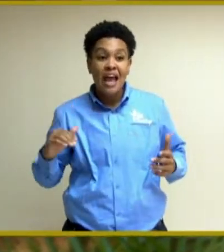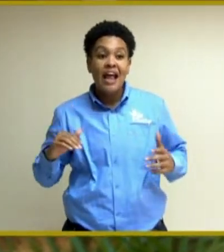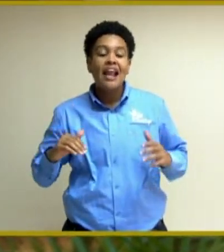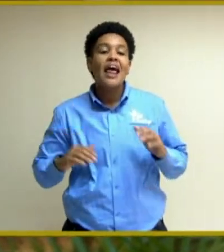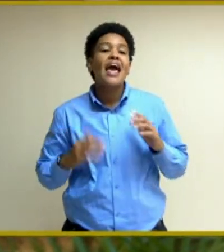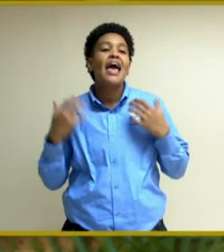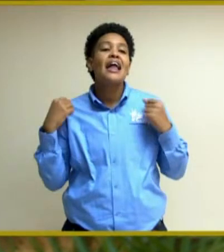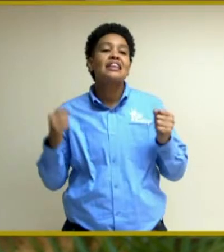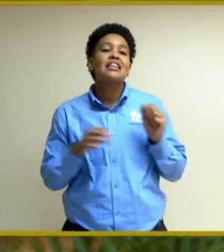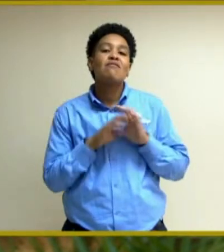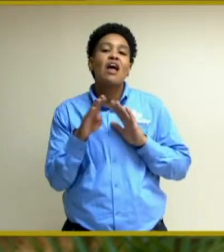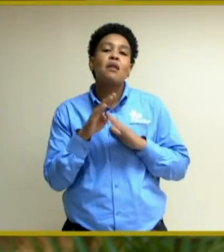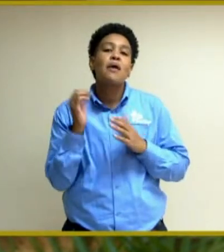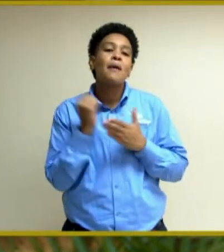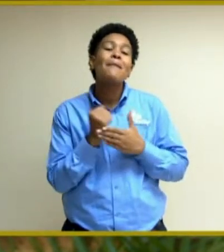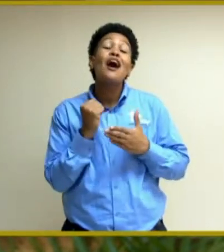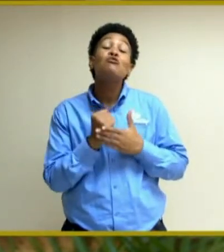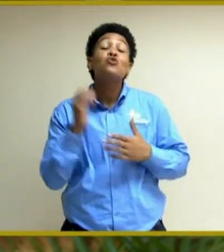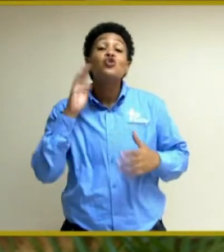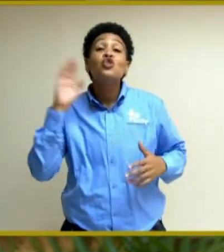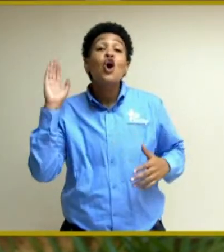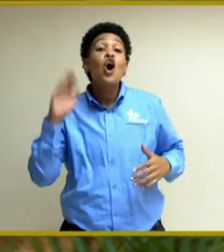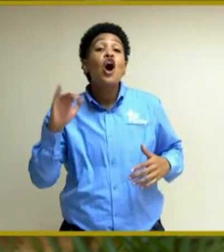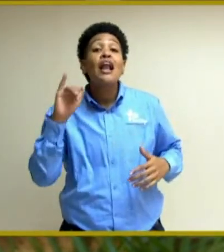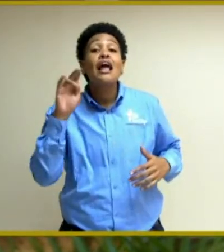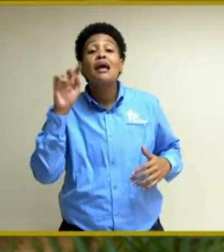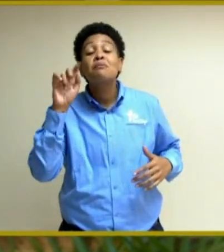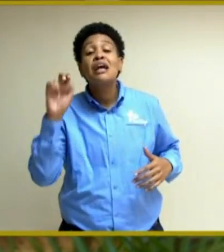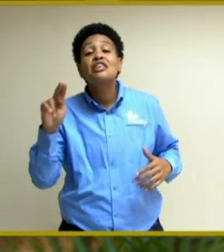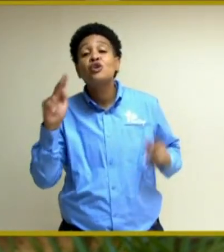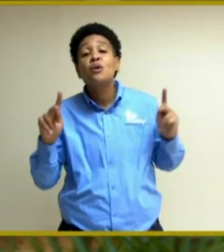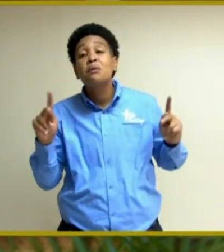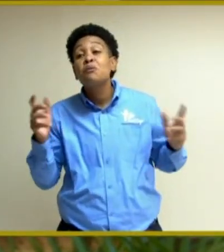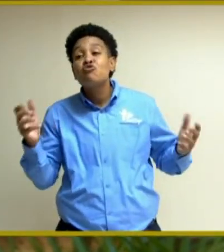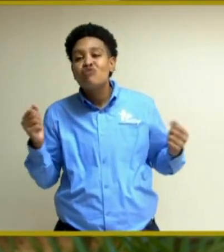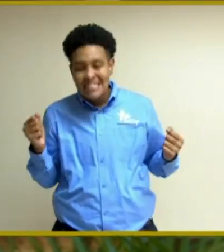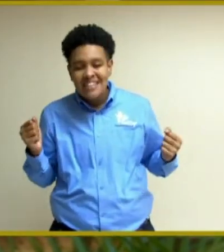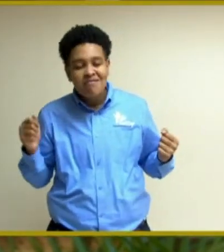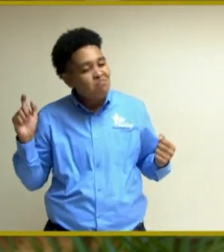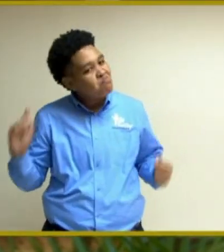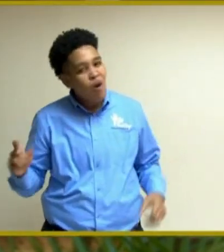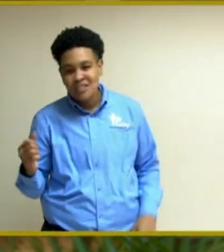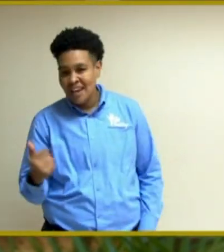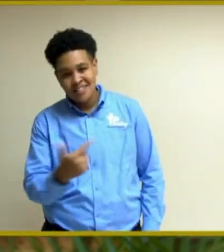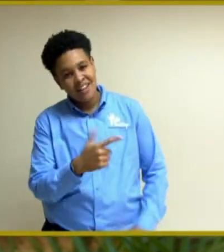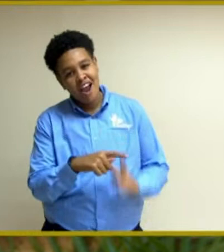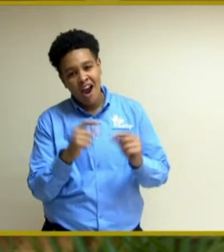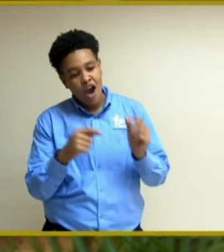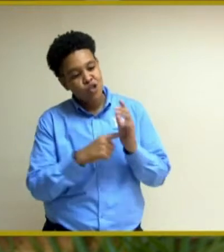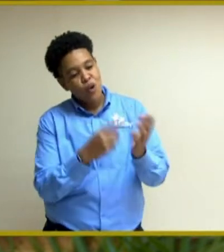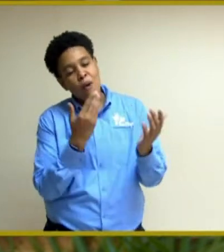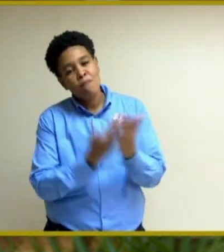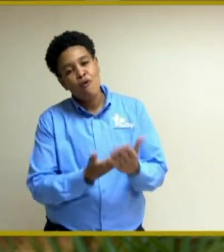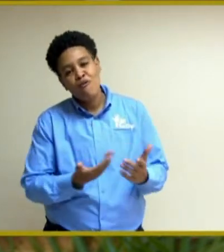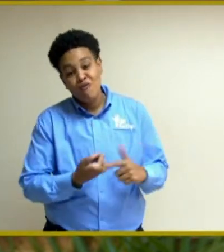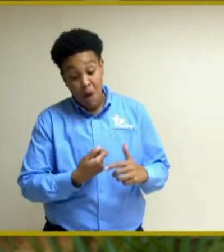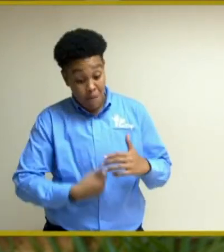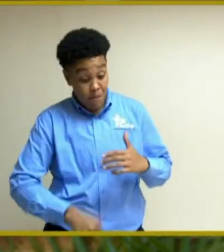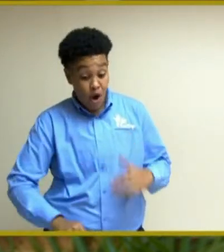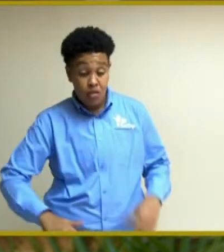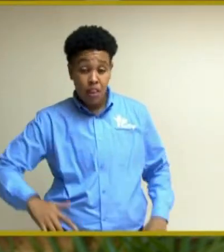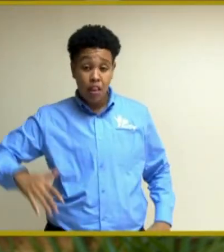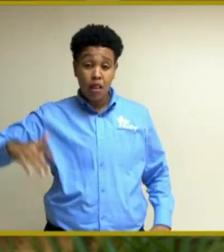Development Passport. So all the immunizations that persons receive from birth all the way through to